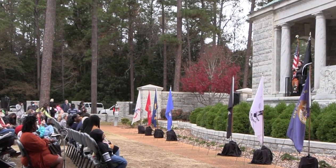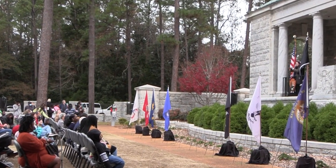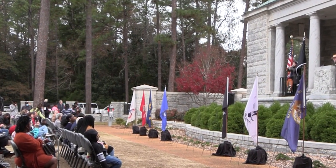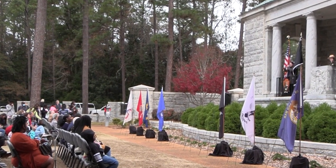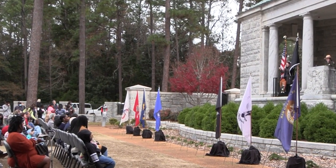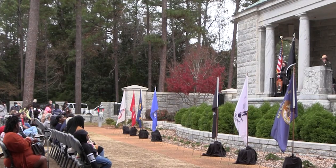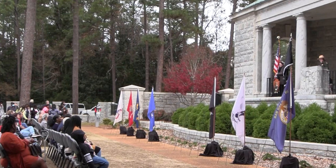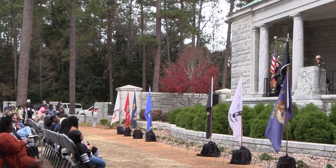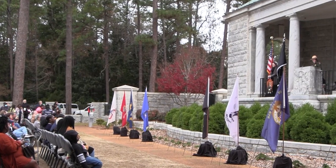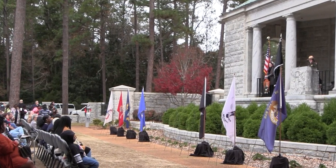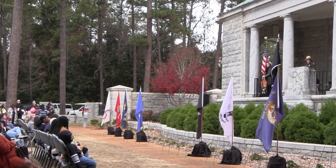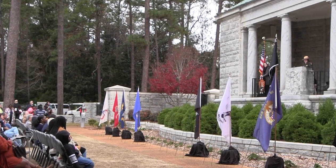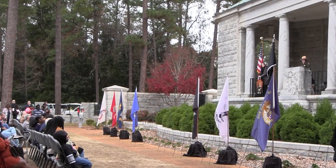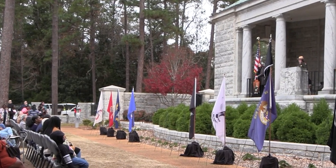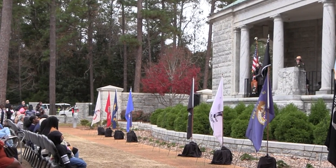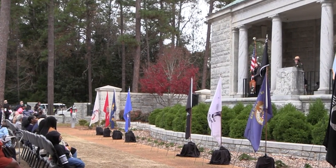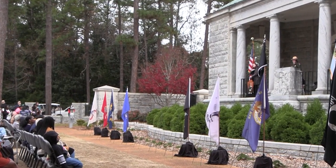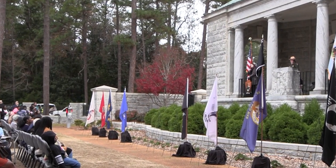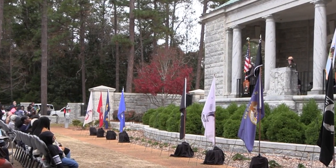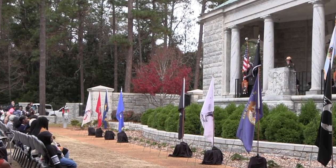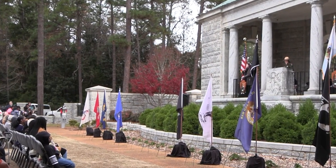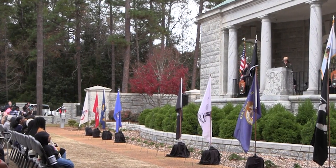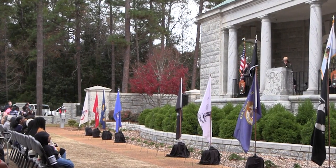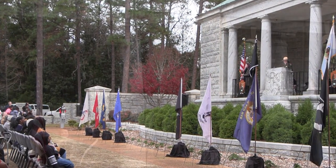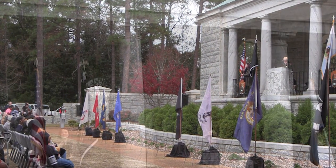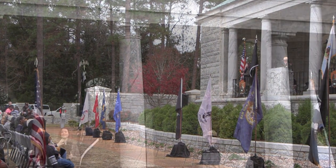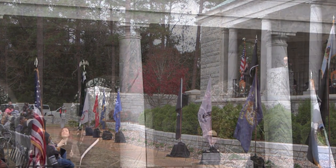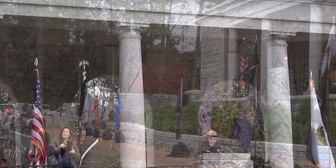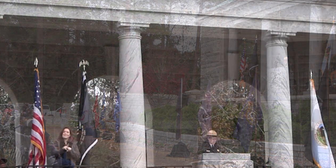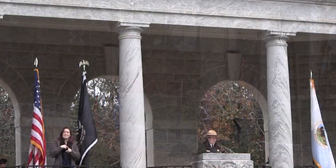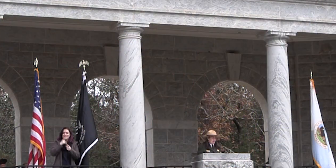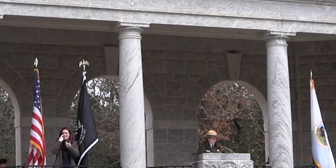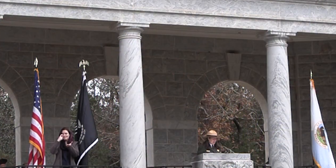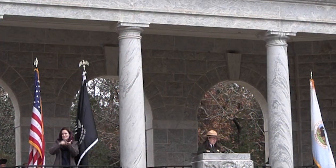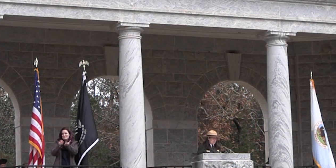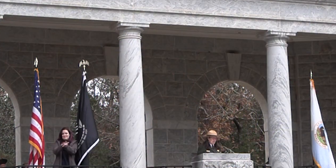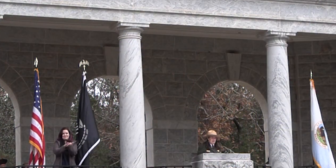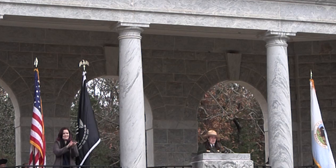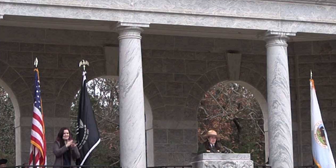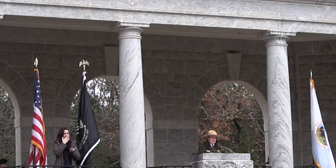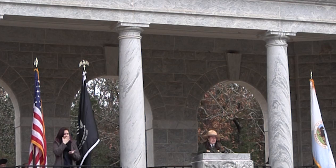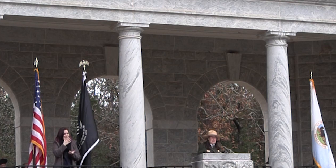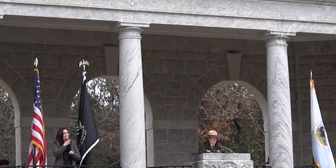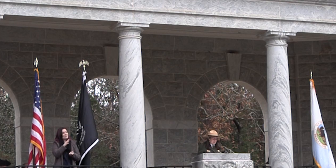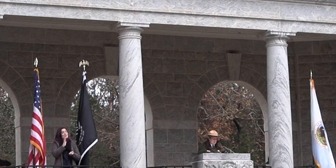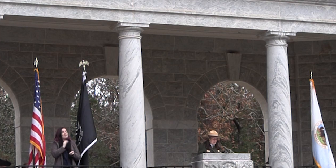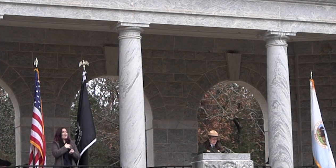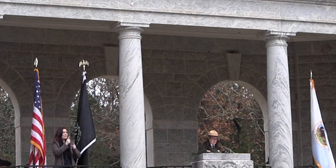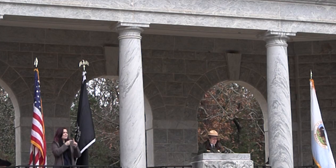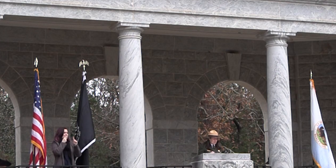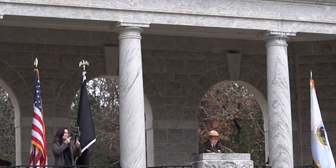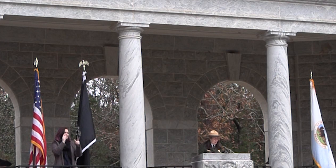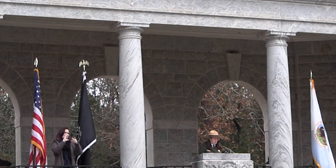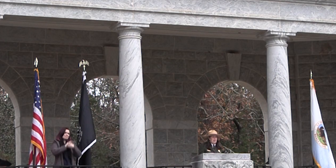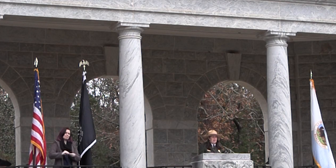the staff and volunteers of Andersonville National Historic Site today, too. They work hard to meet our mission of telling the